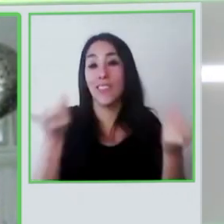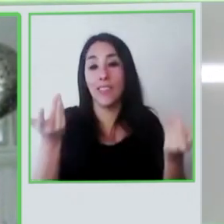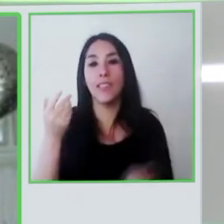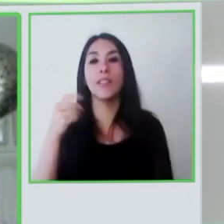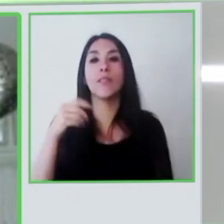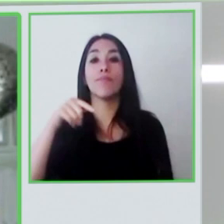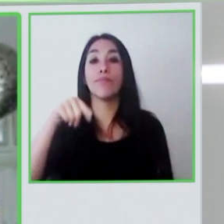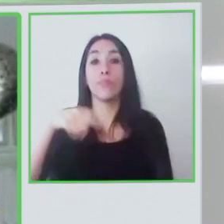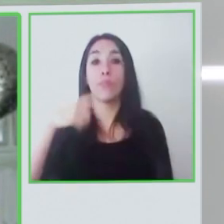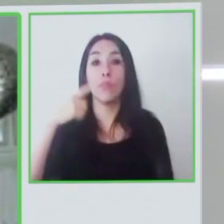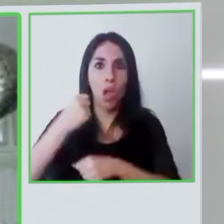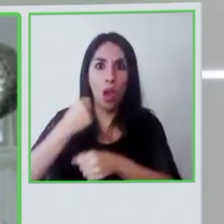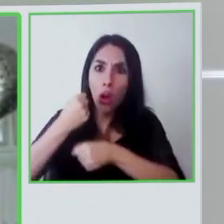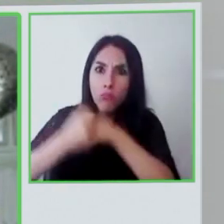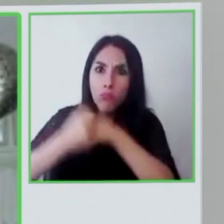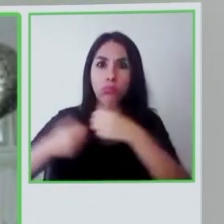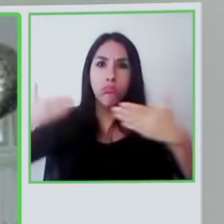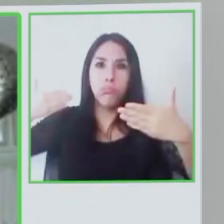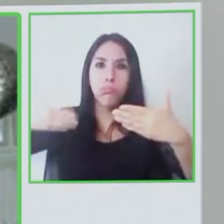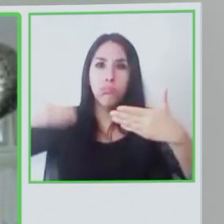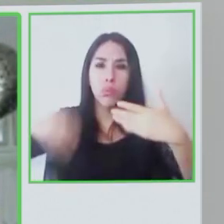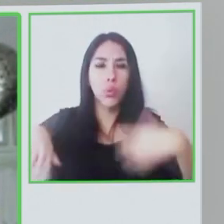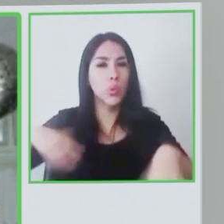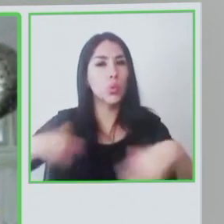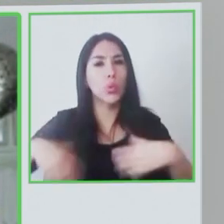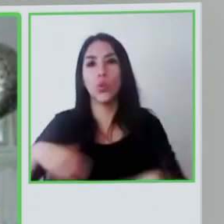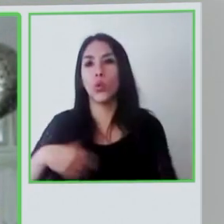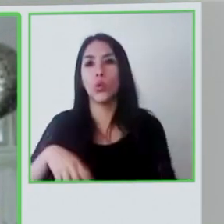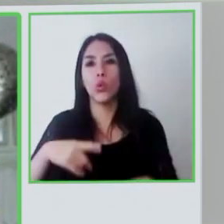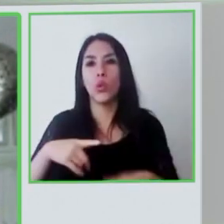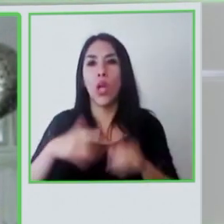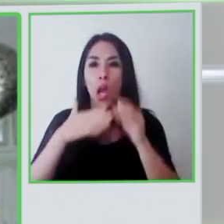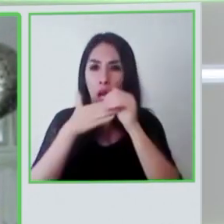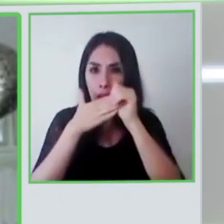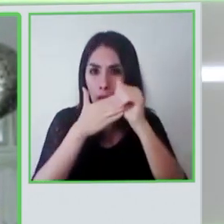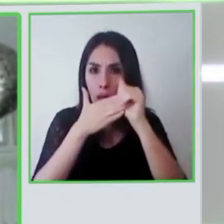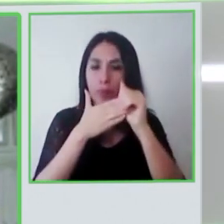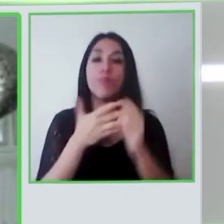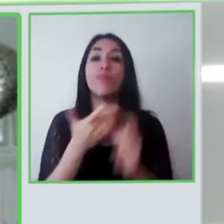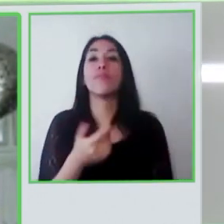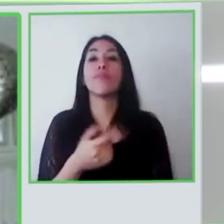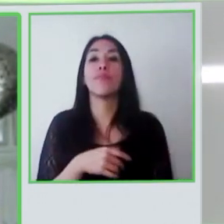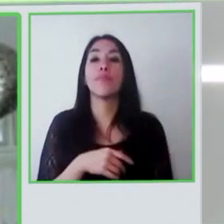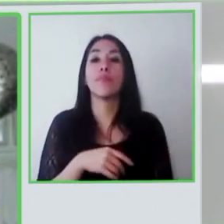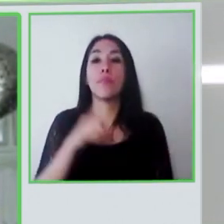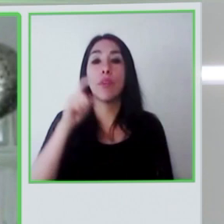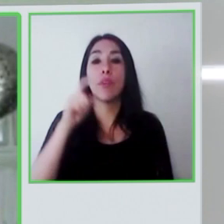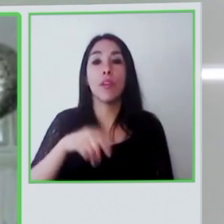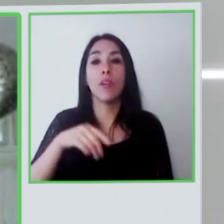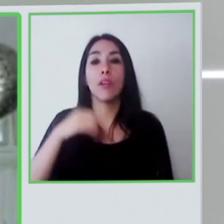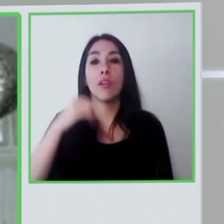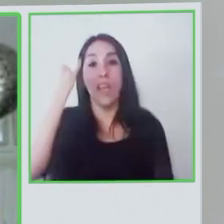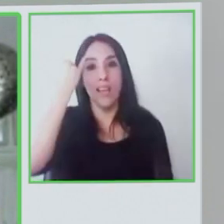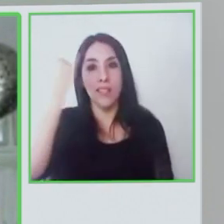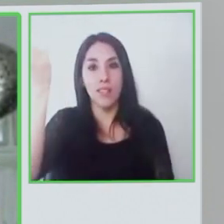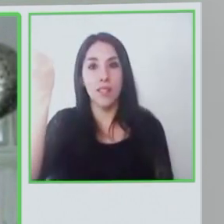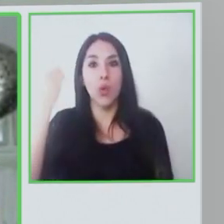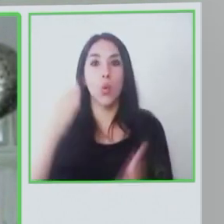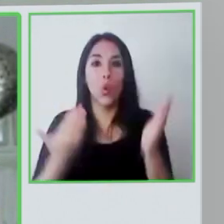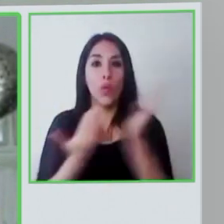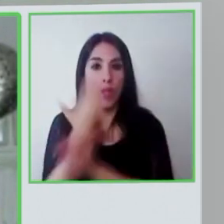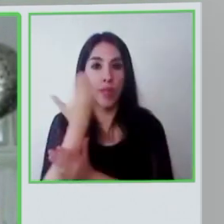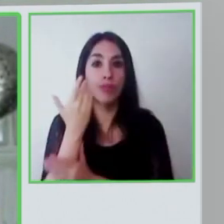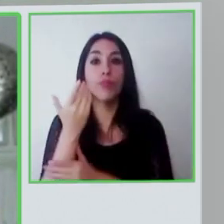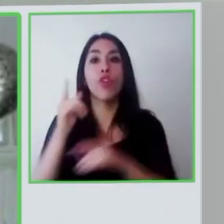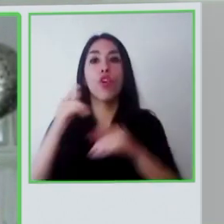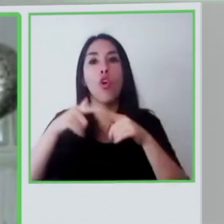about our capacity and our leaders. And that's why we created a new report of an open